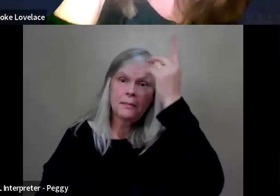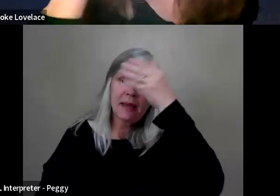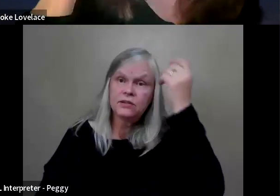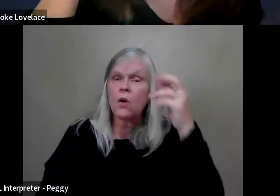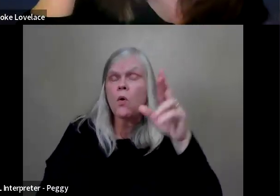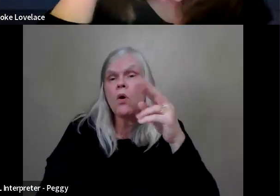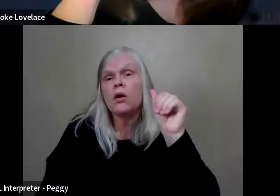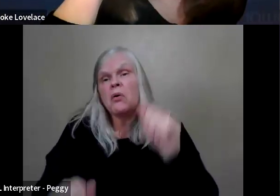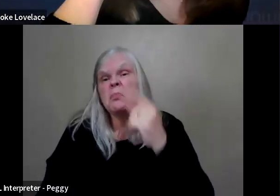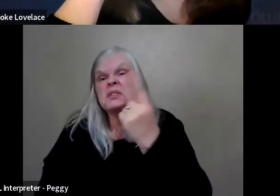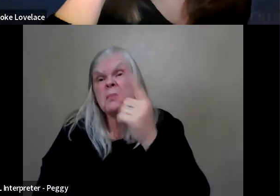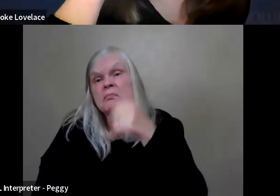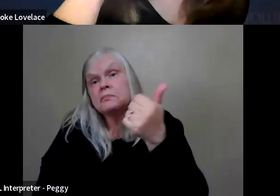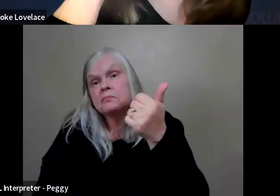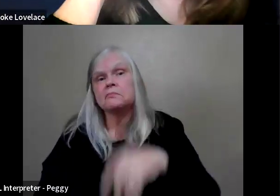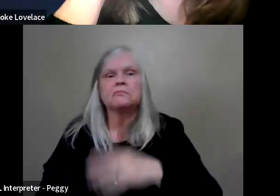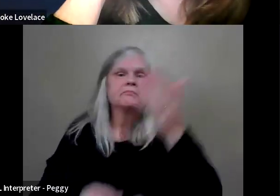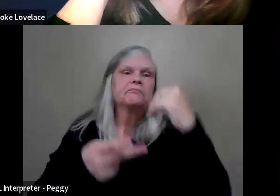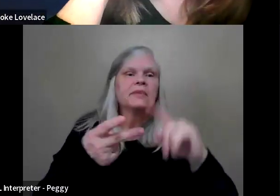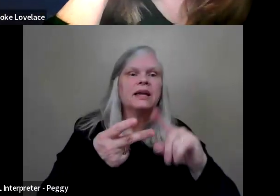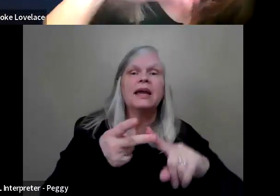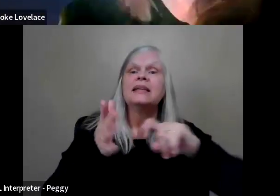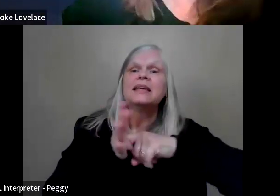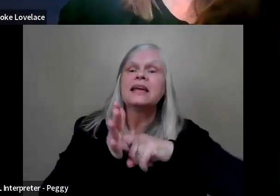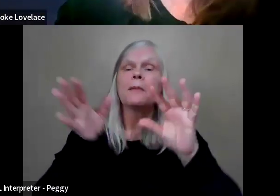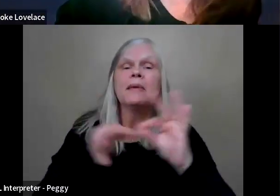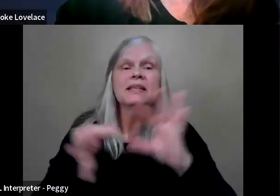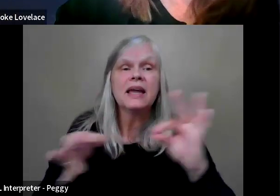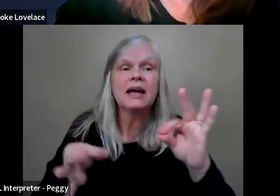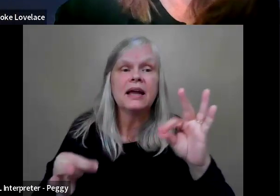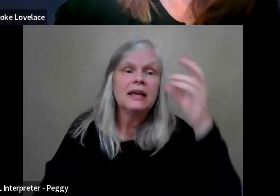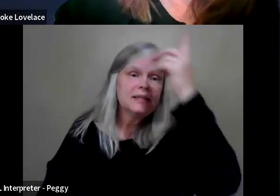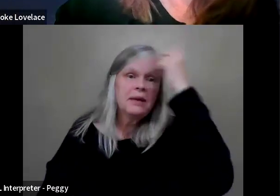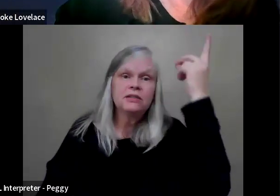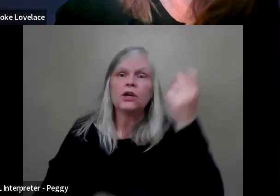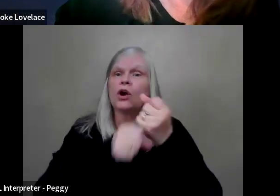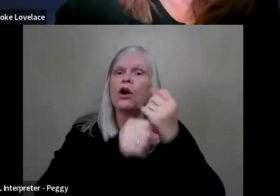else. Next, our key message is dementia is caused